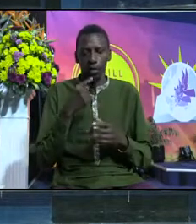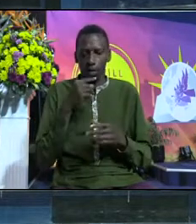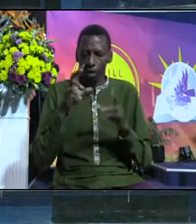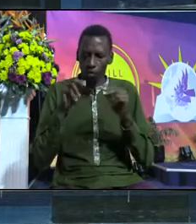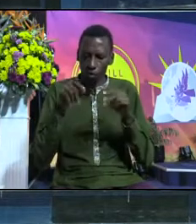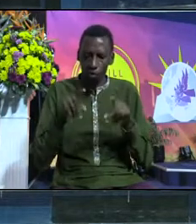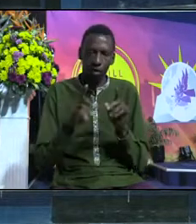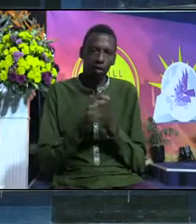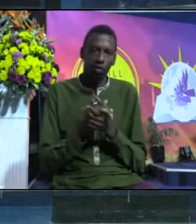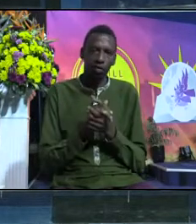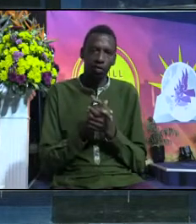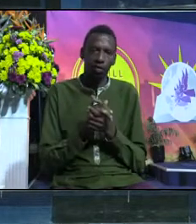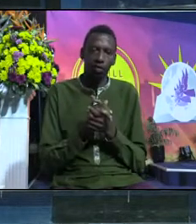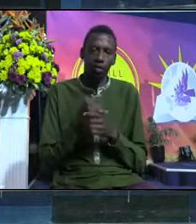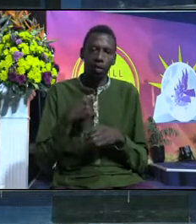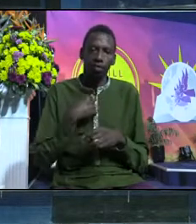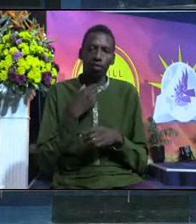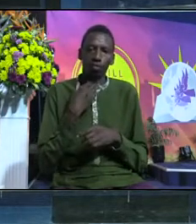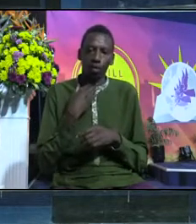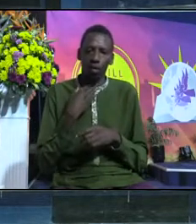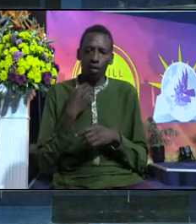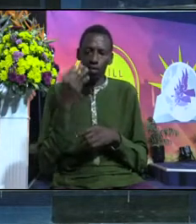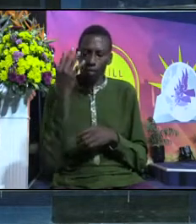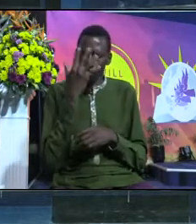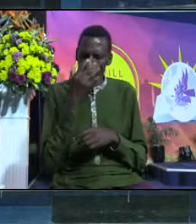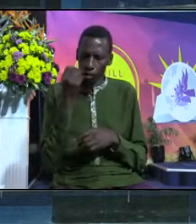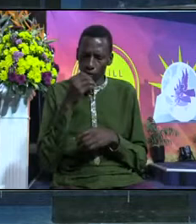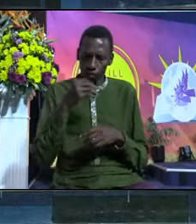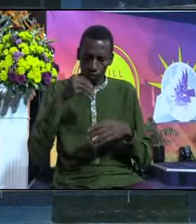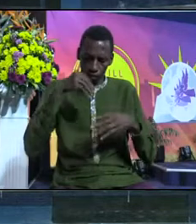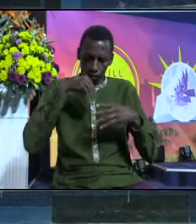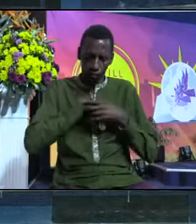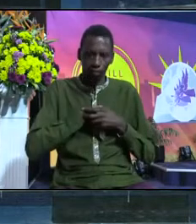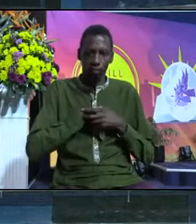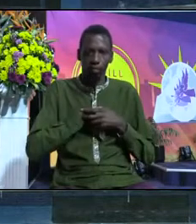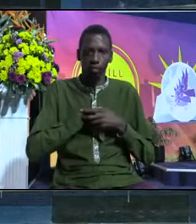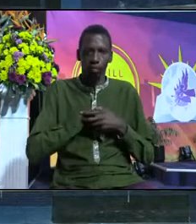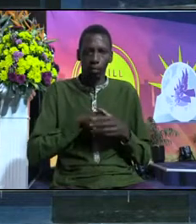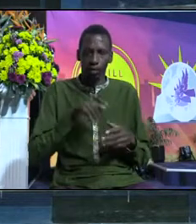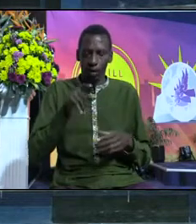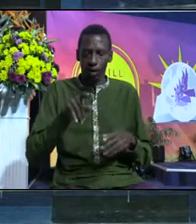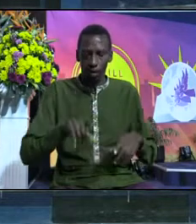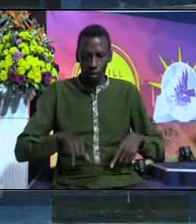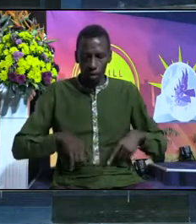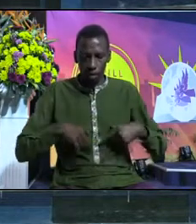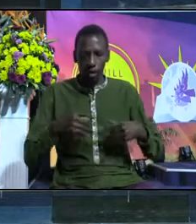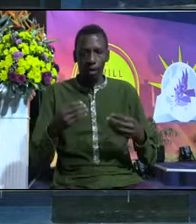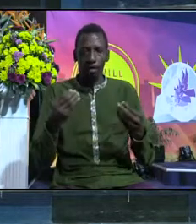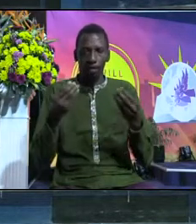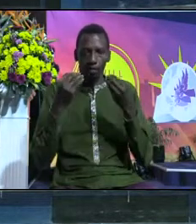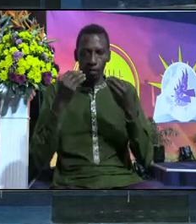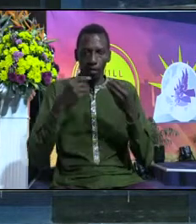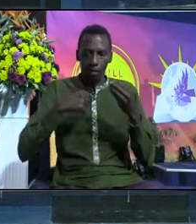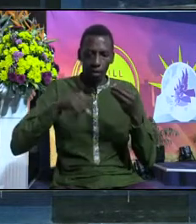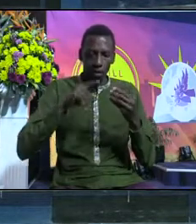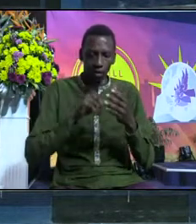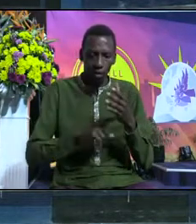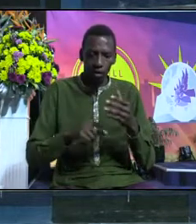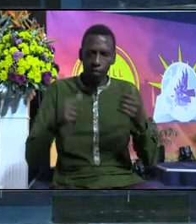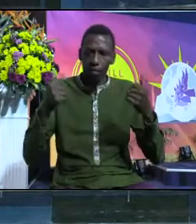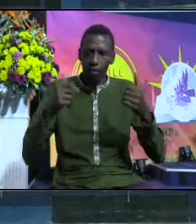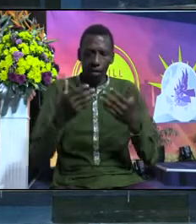yourself. I want to look pretty on the inside. And his life teaches us that anything